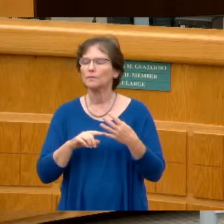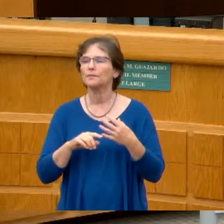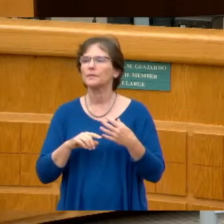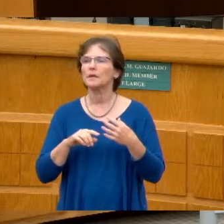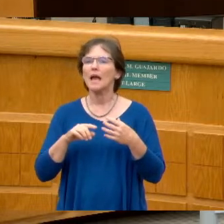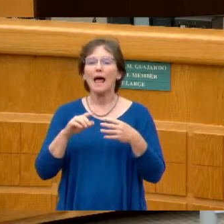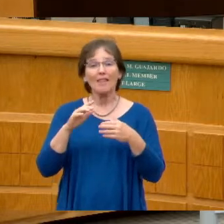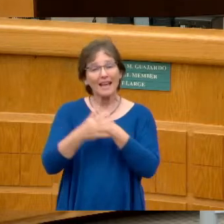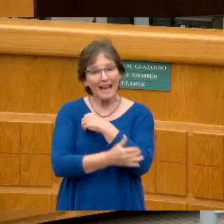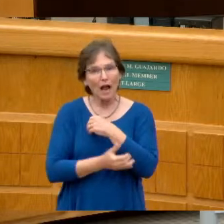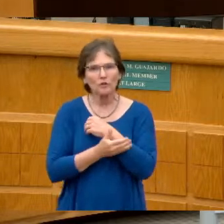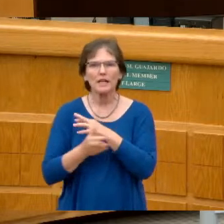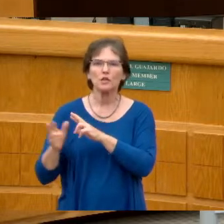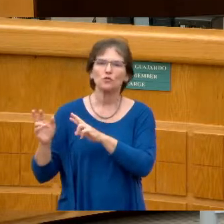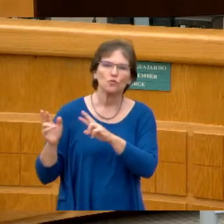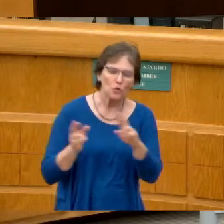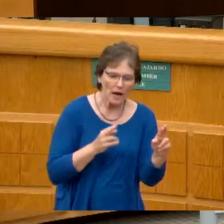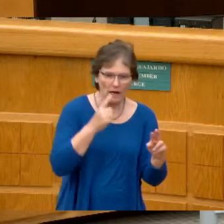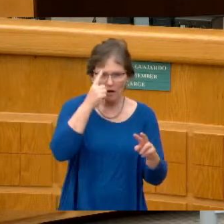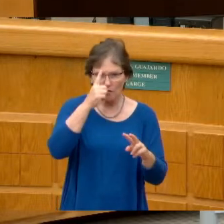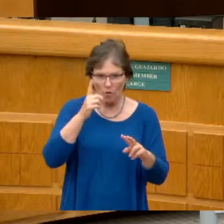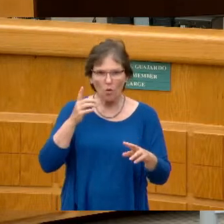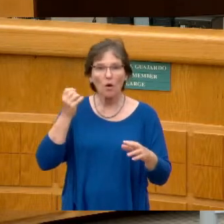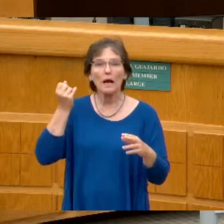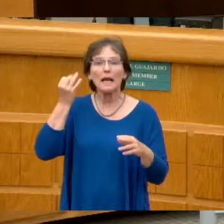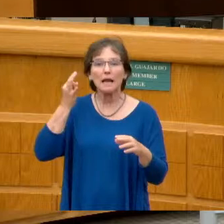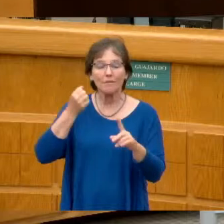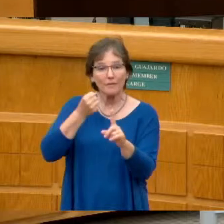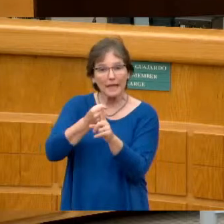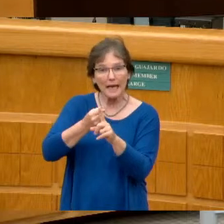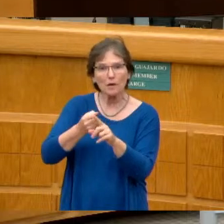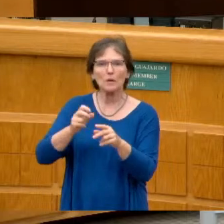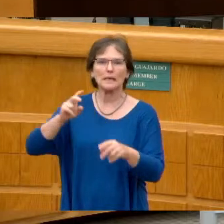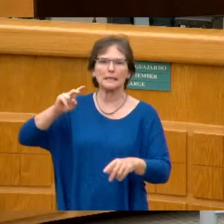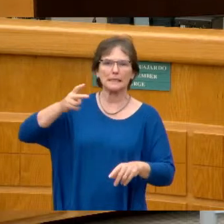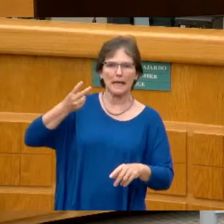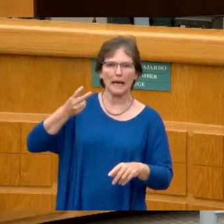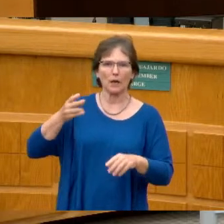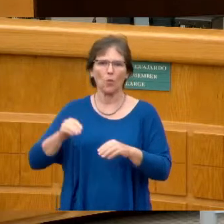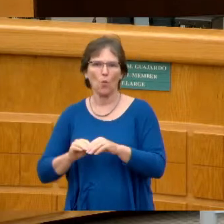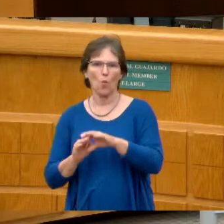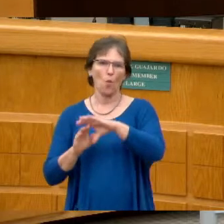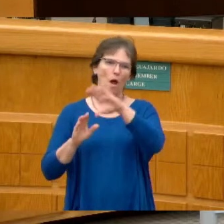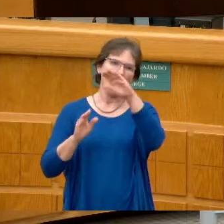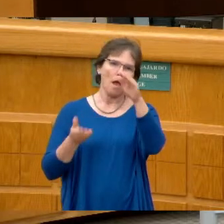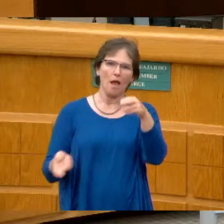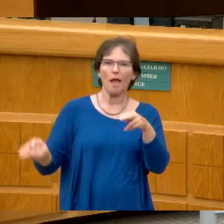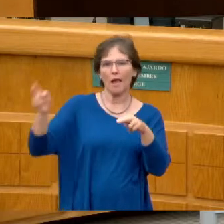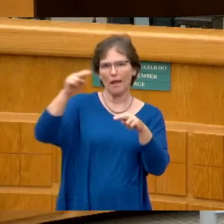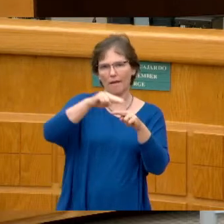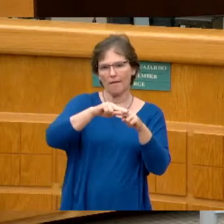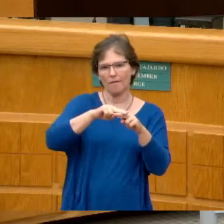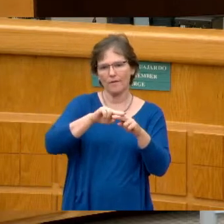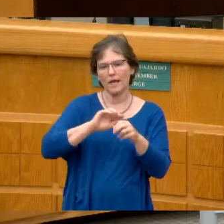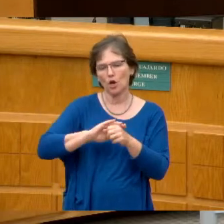your ability to pay. And I'd like to share with you the number again today, and that's local number